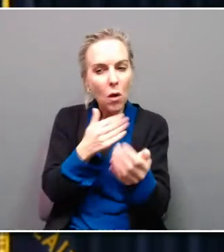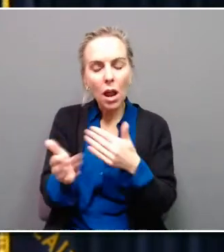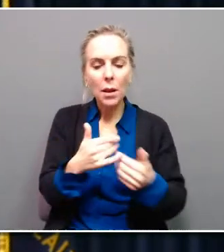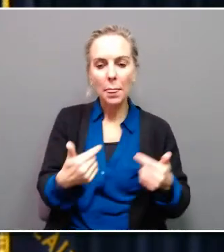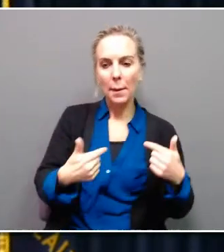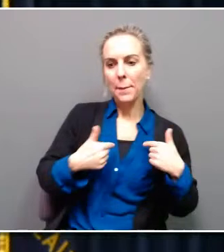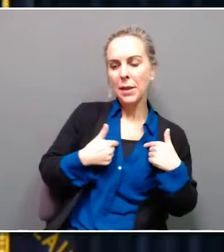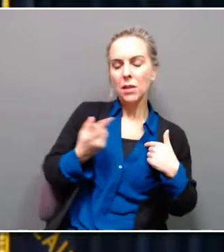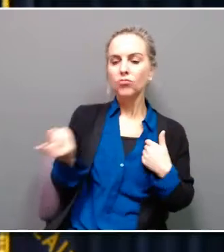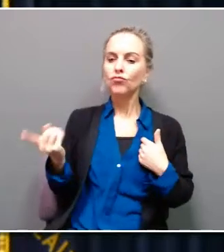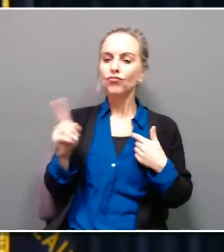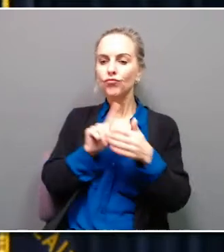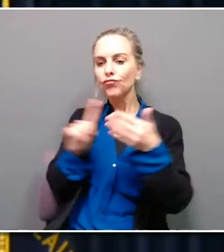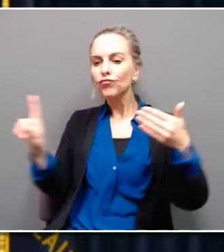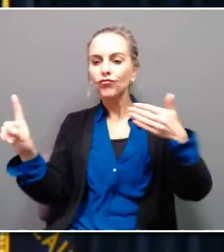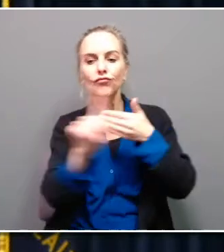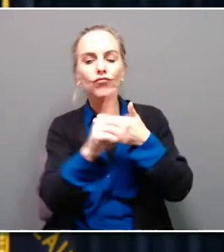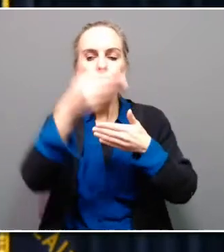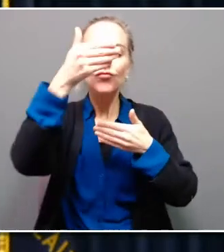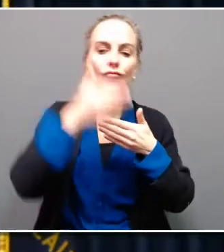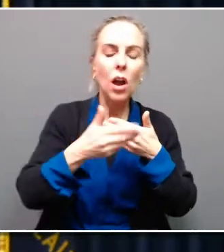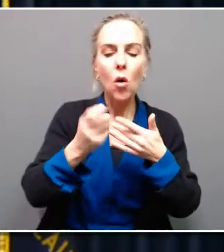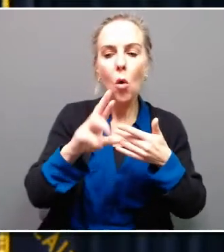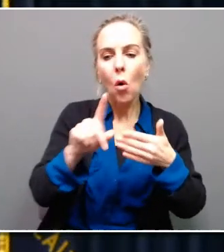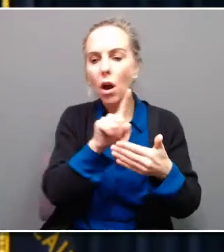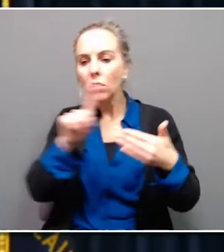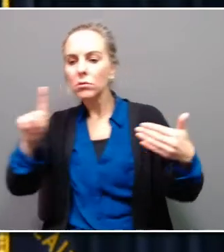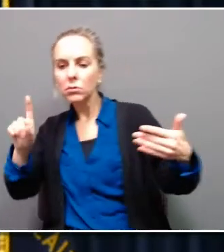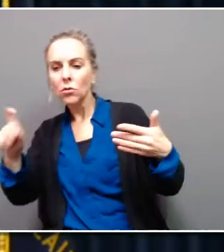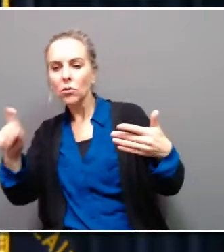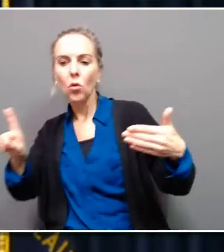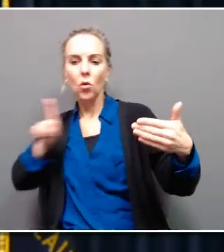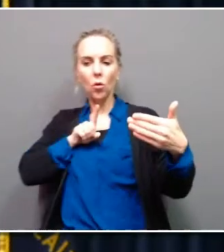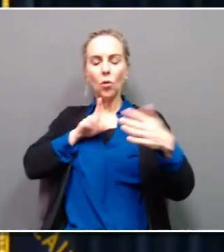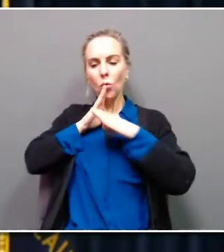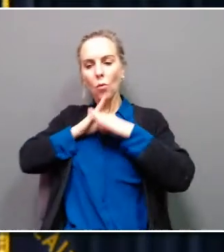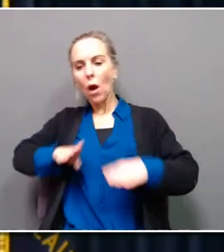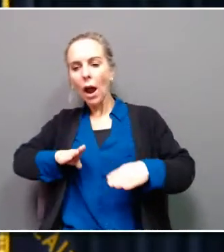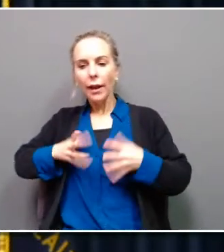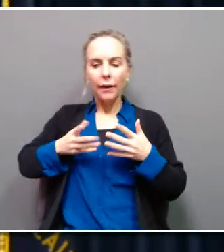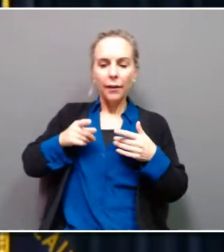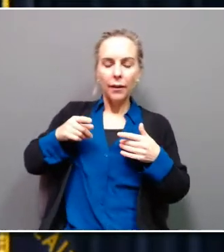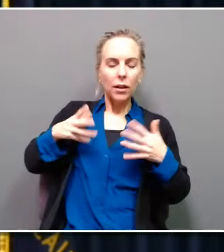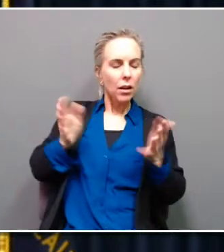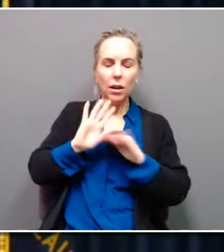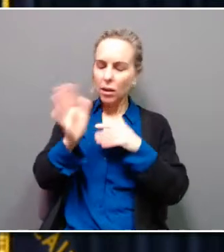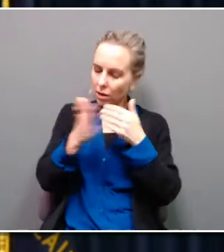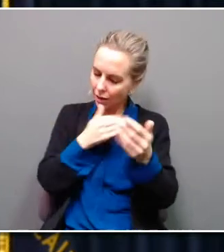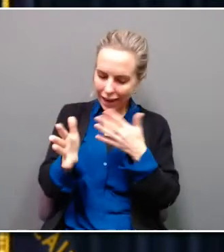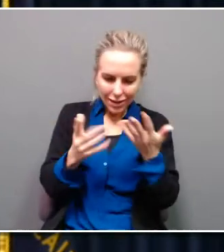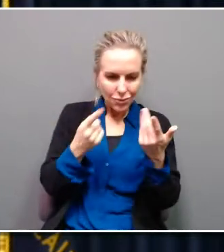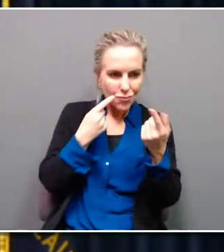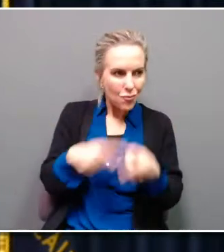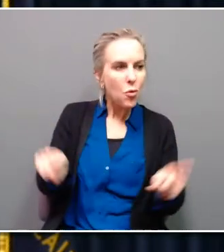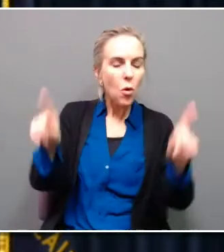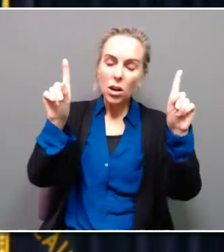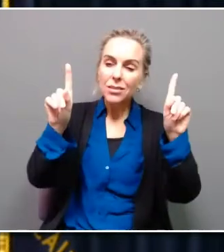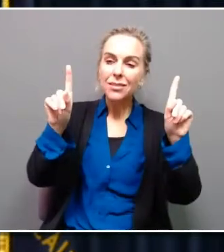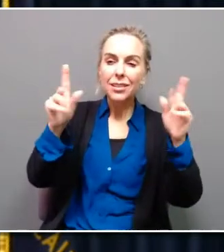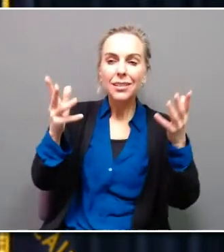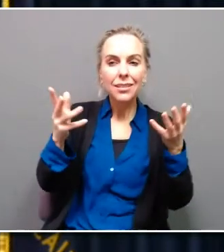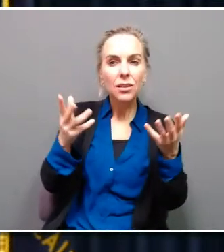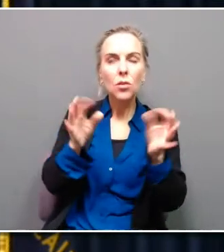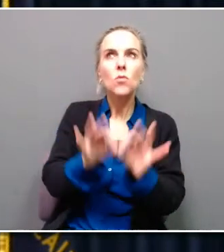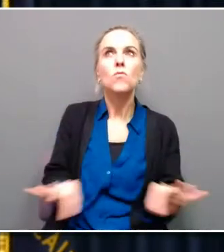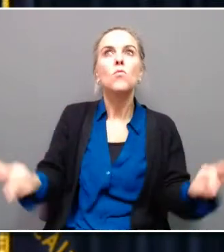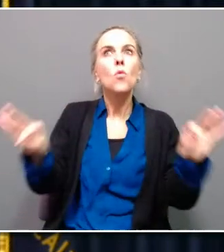front running with them, or me being on the side, or me being quiet in the back, it has worked in a lot of really important ways.